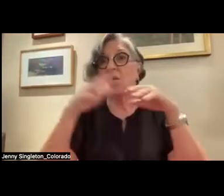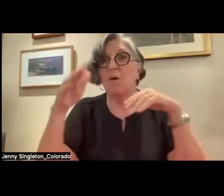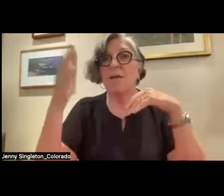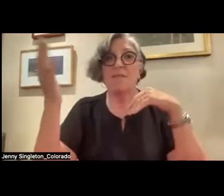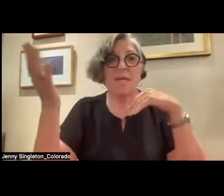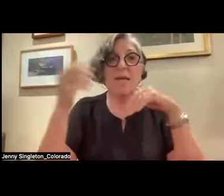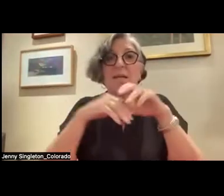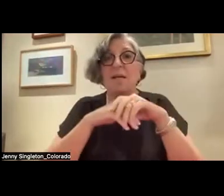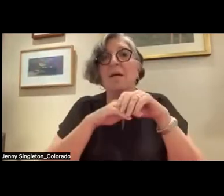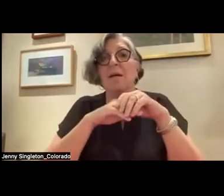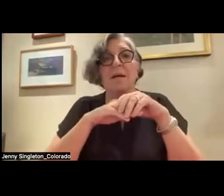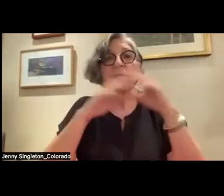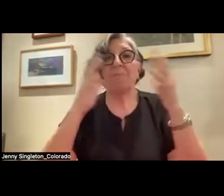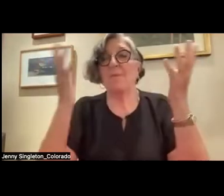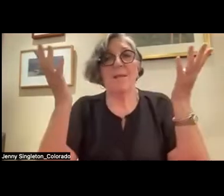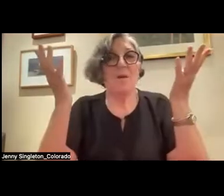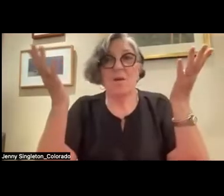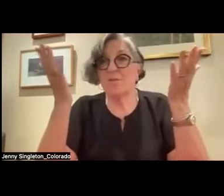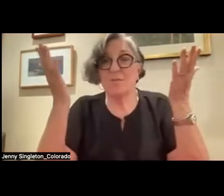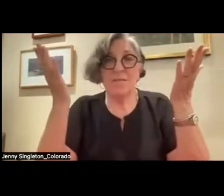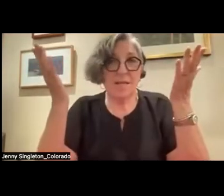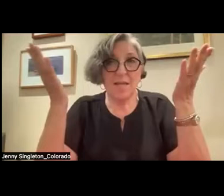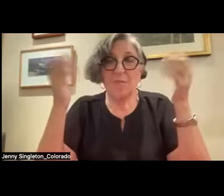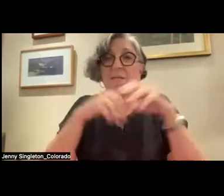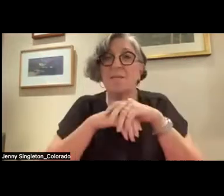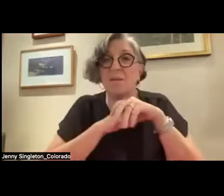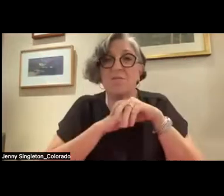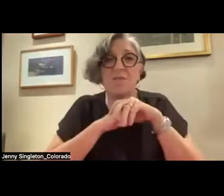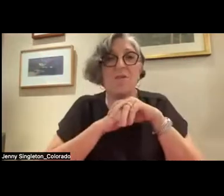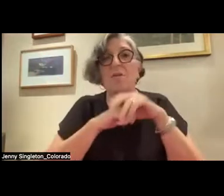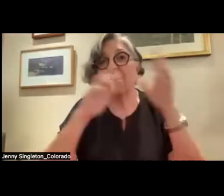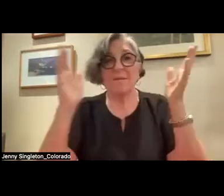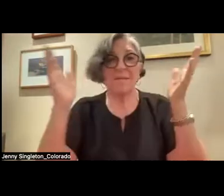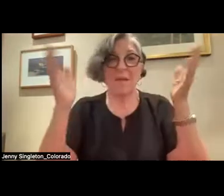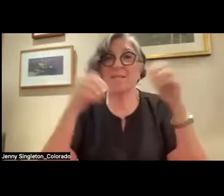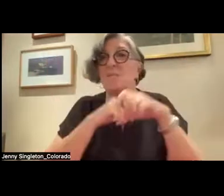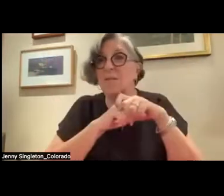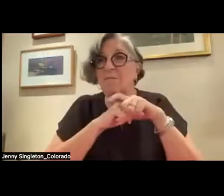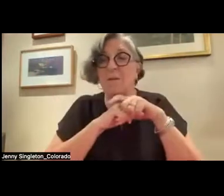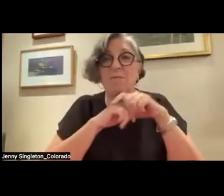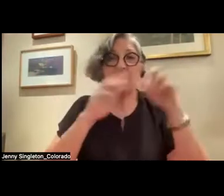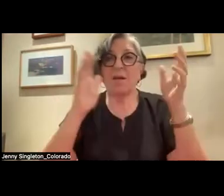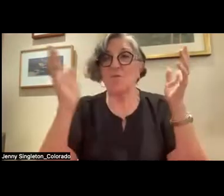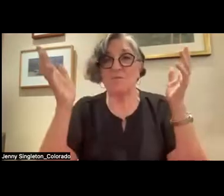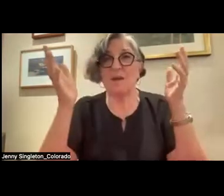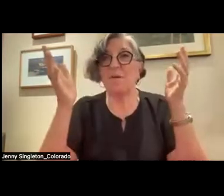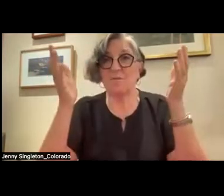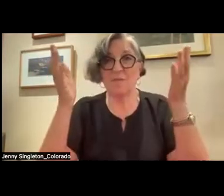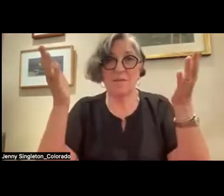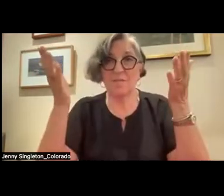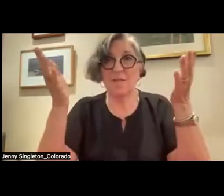within the US and Canada. It's hard to know exactly how many signers there are, but some estimates have been 300